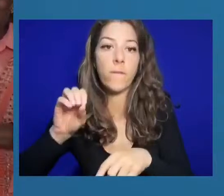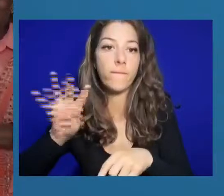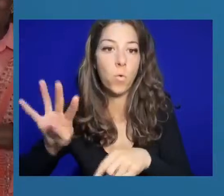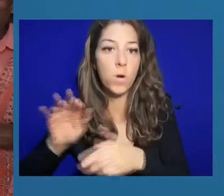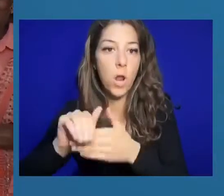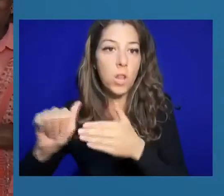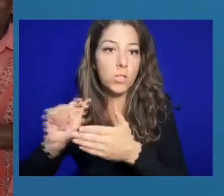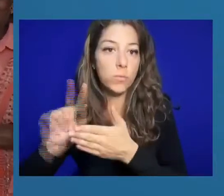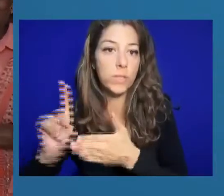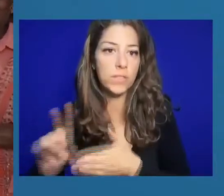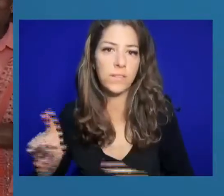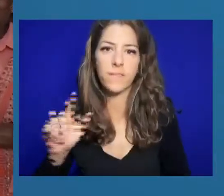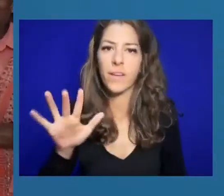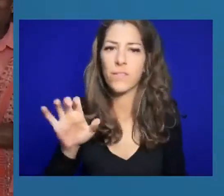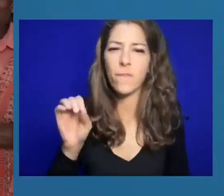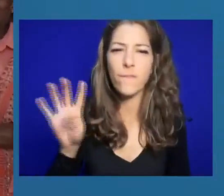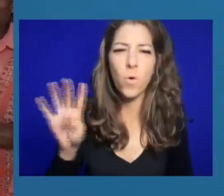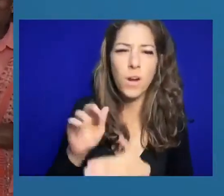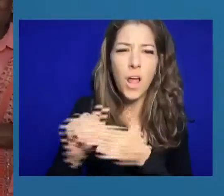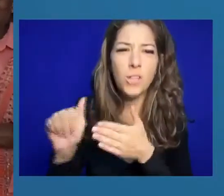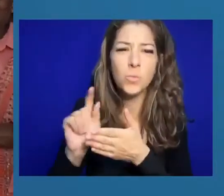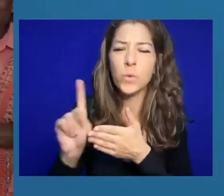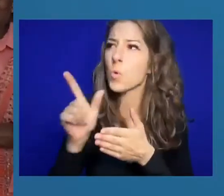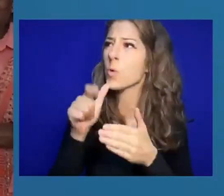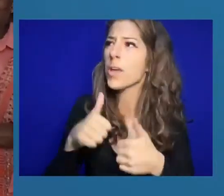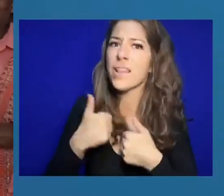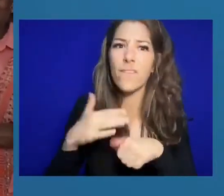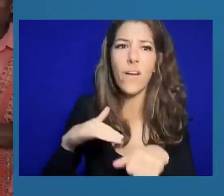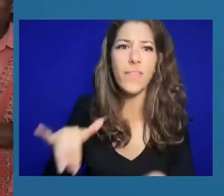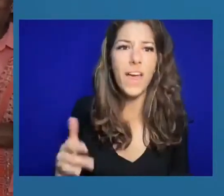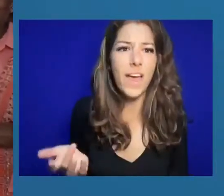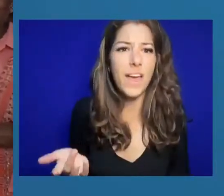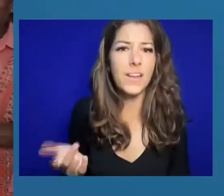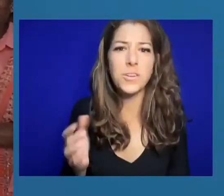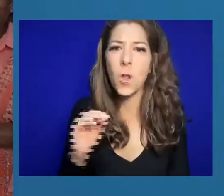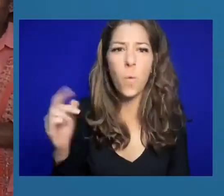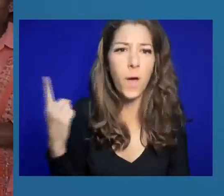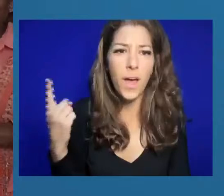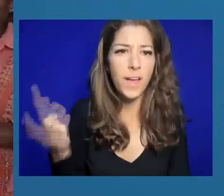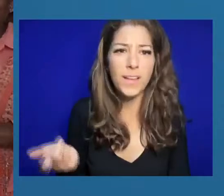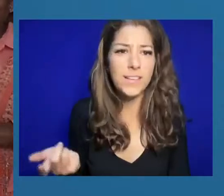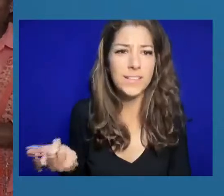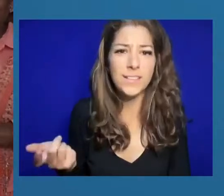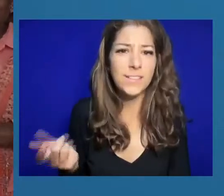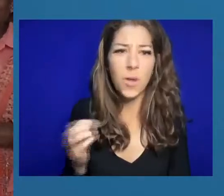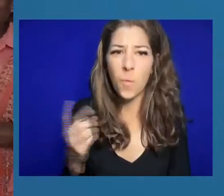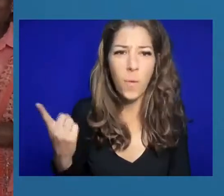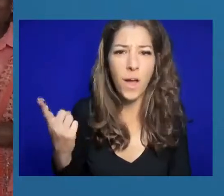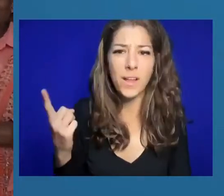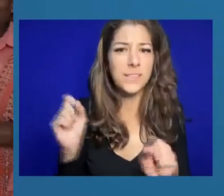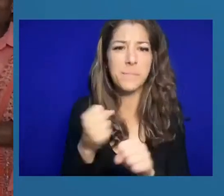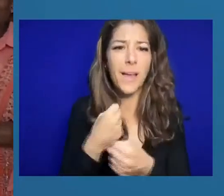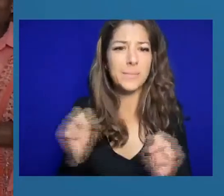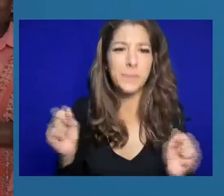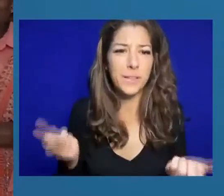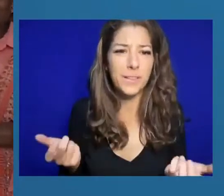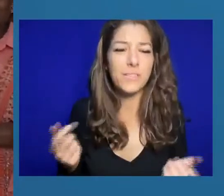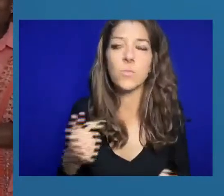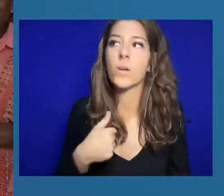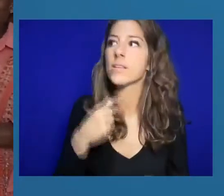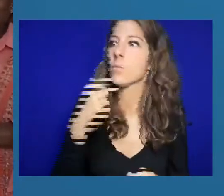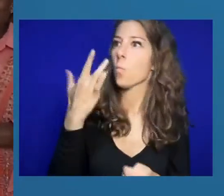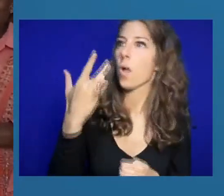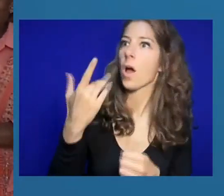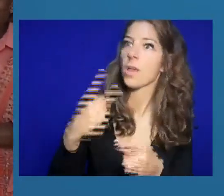said, $504 a week? Who can live on that? Nobody. Nobody. I said, well, why aren't we able to raise